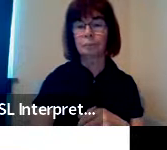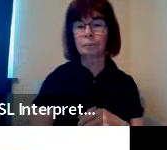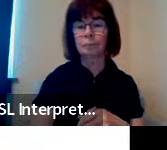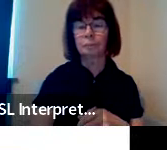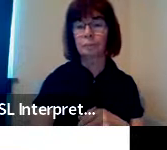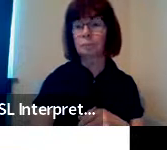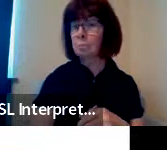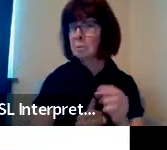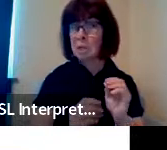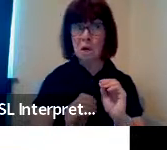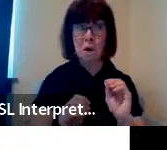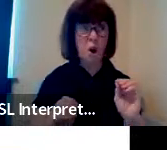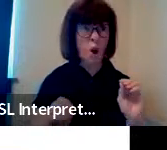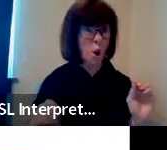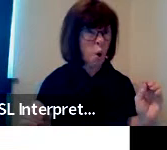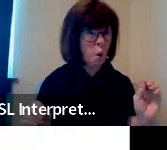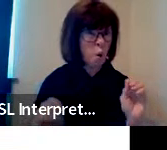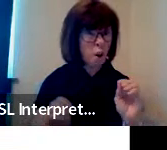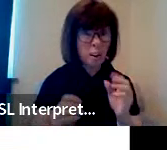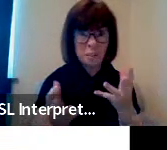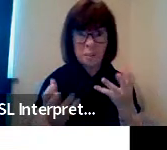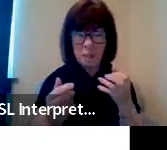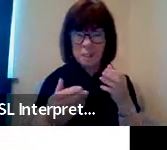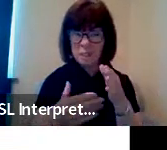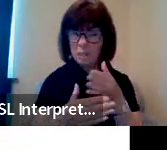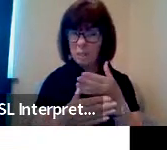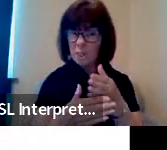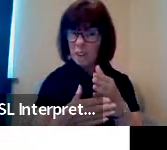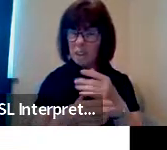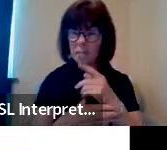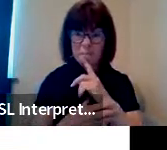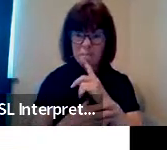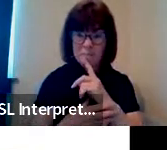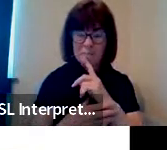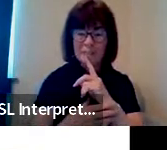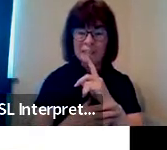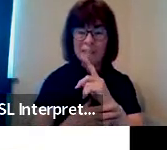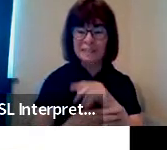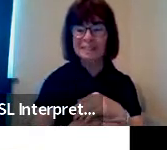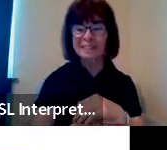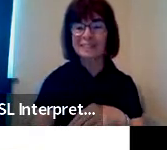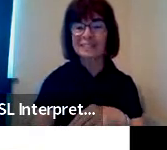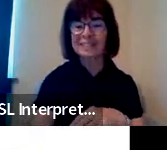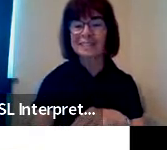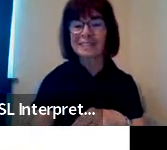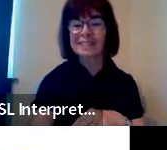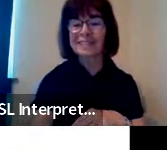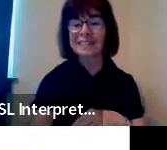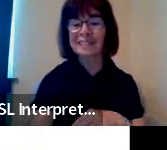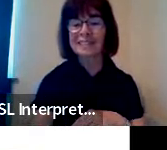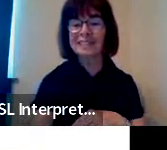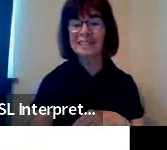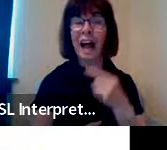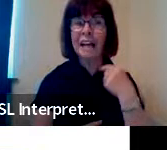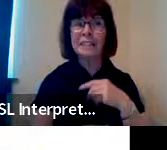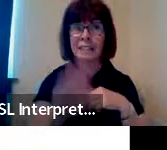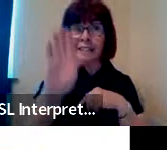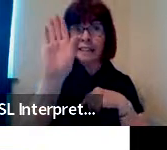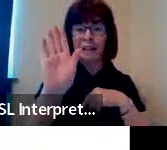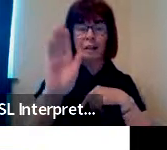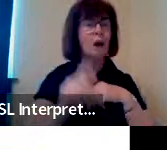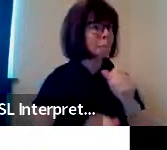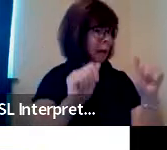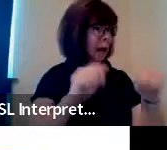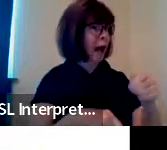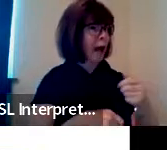No one wants to share? I see Gabriela, hands up. Yeah, I can share a little bit of